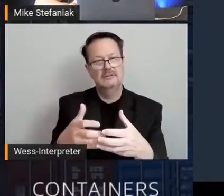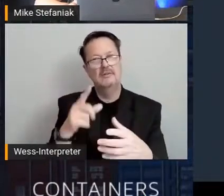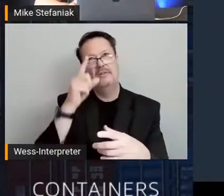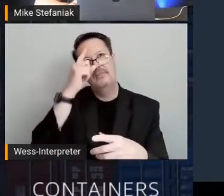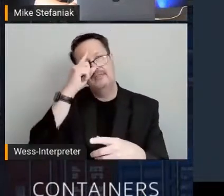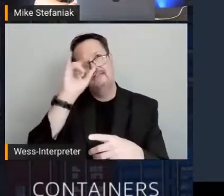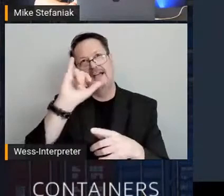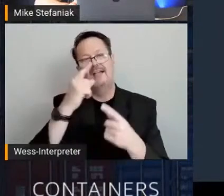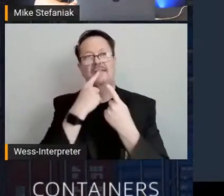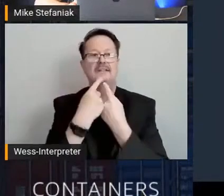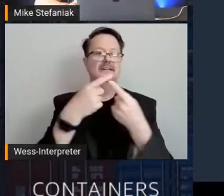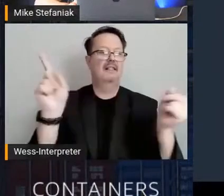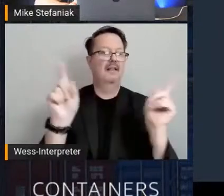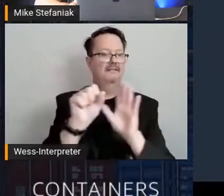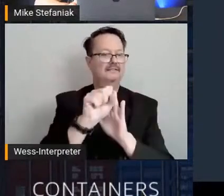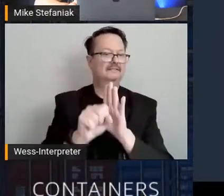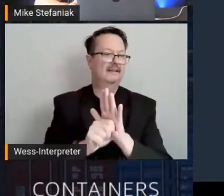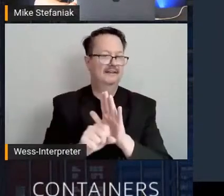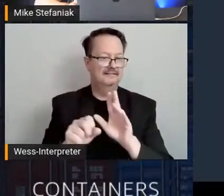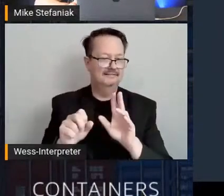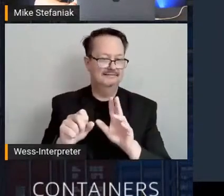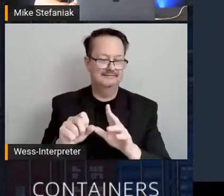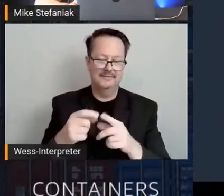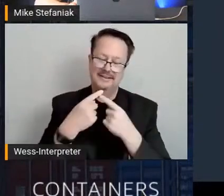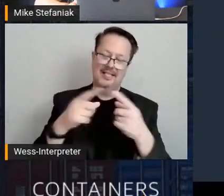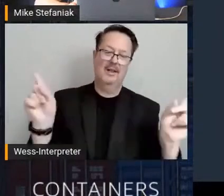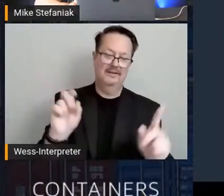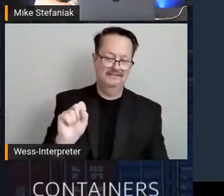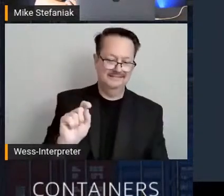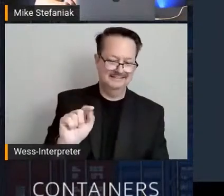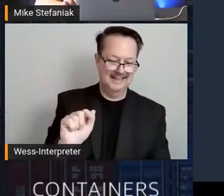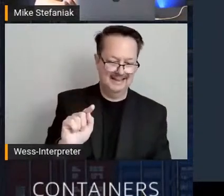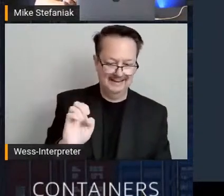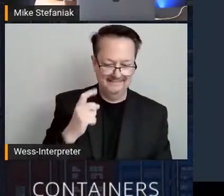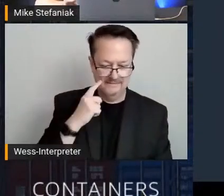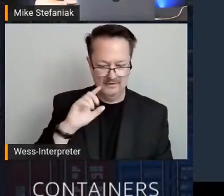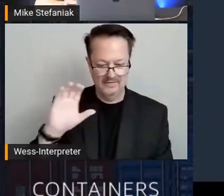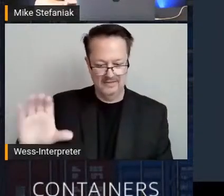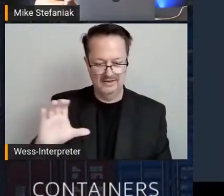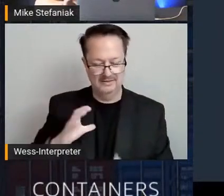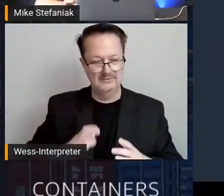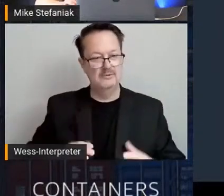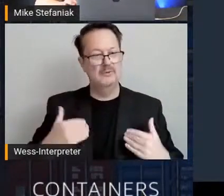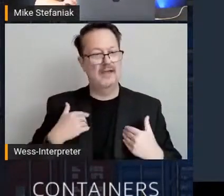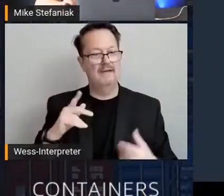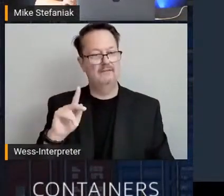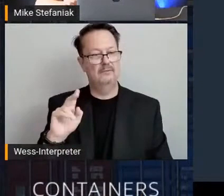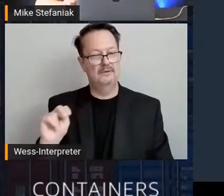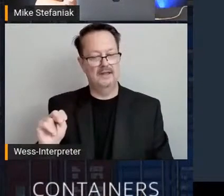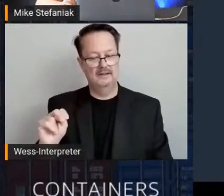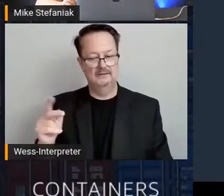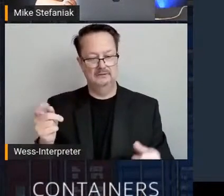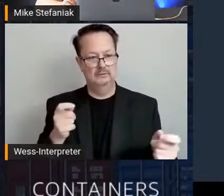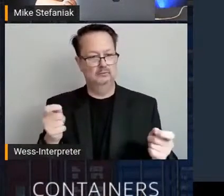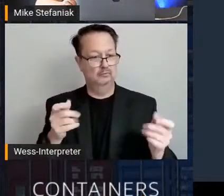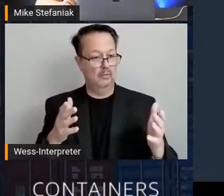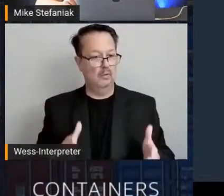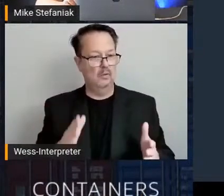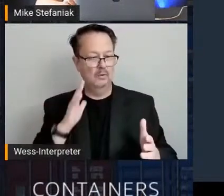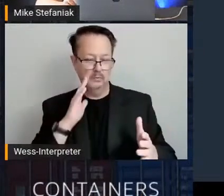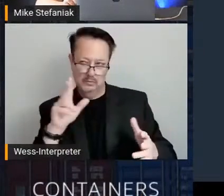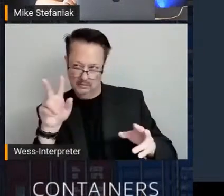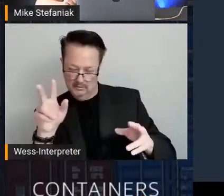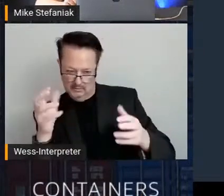the declarative state for their cluster and store that in Git, and then have Kubernetes controllers actually reconcile that